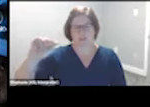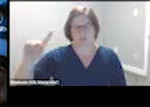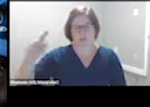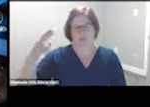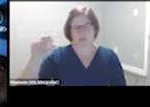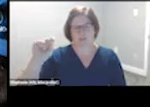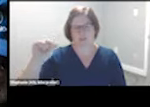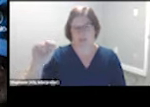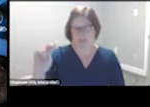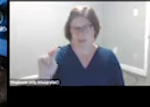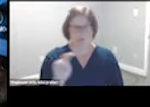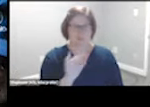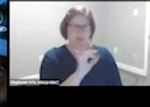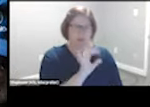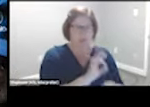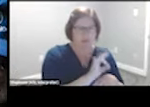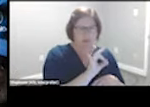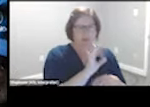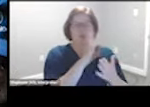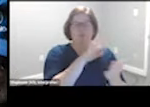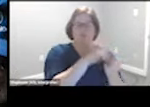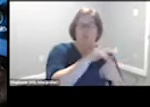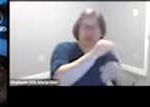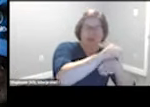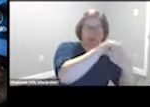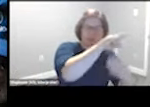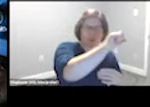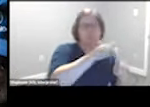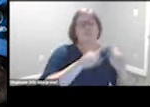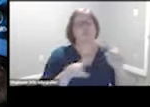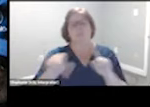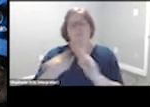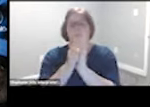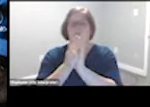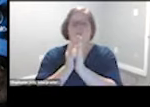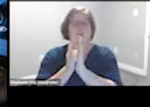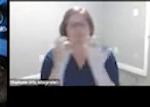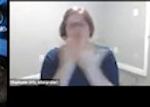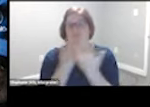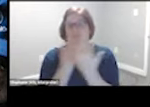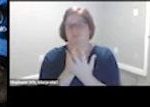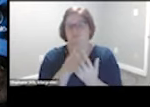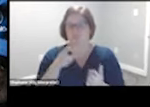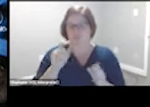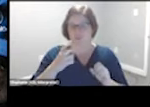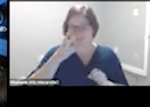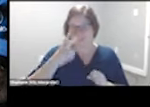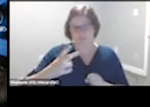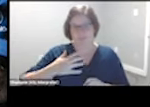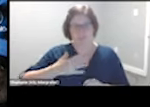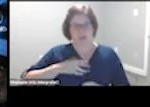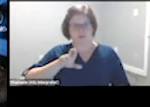But anyway, that moment was really incredible. You can see that my right hand was held by